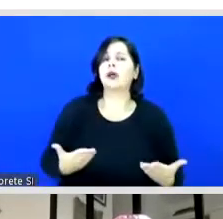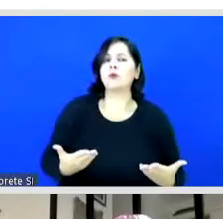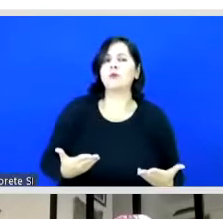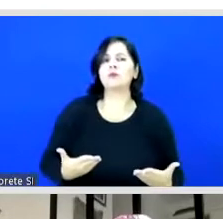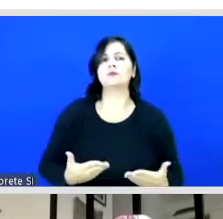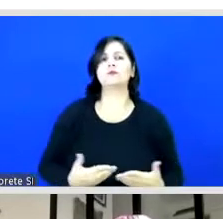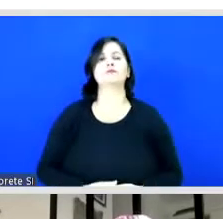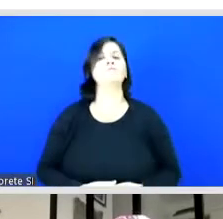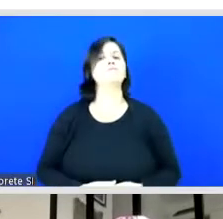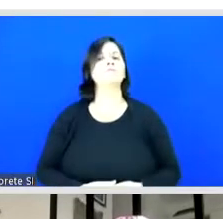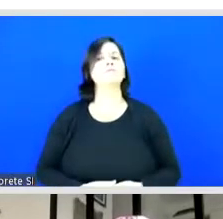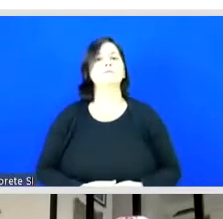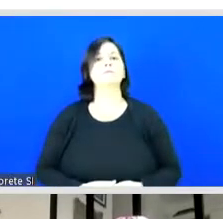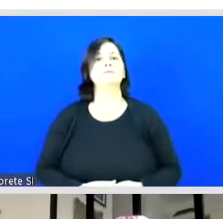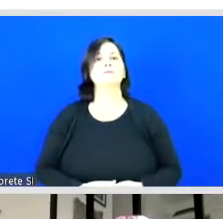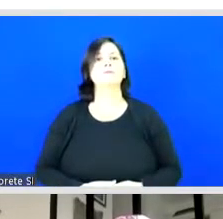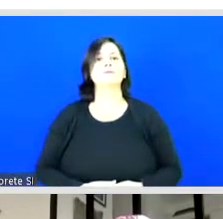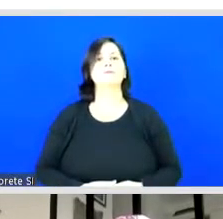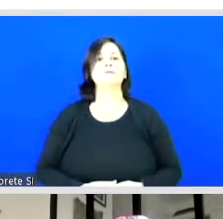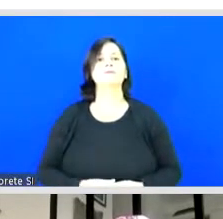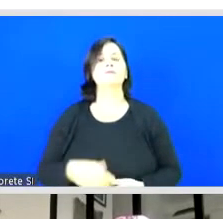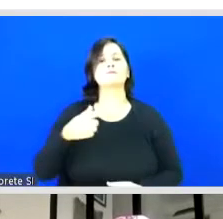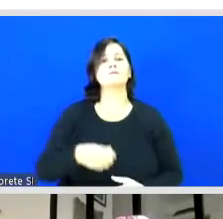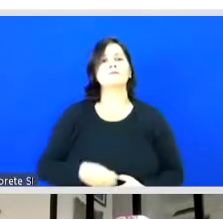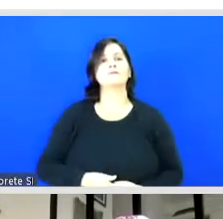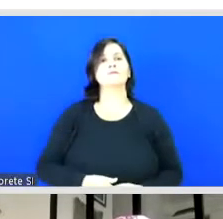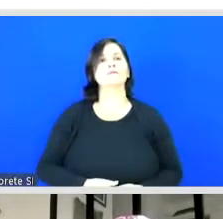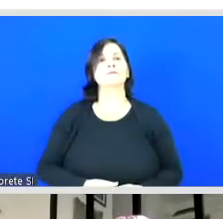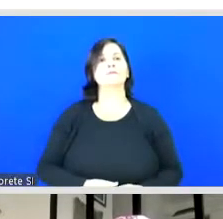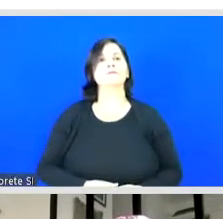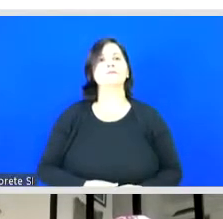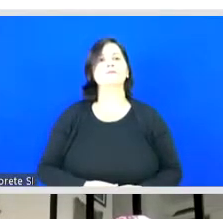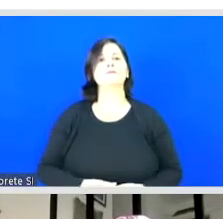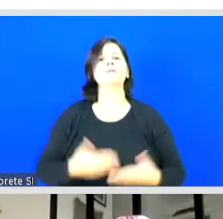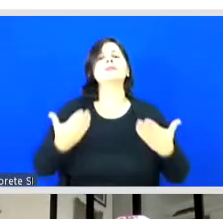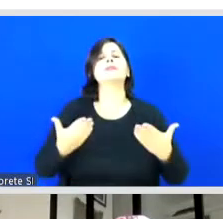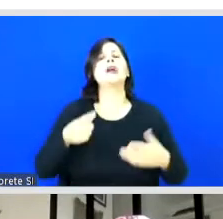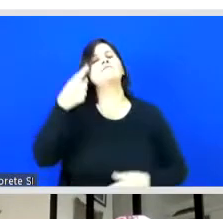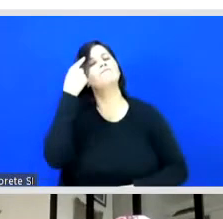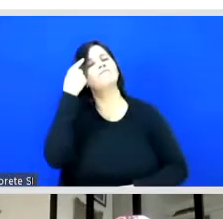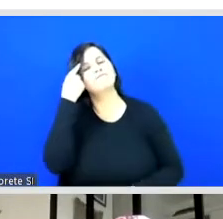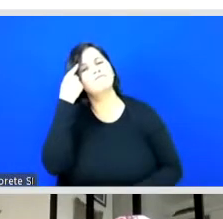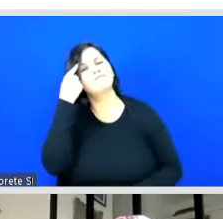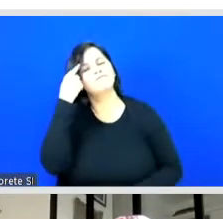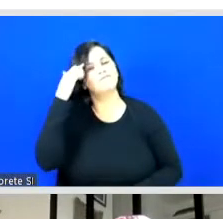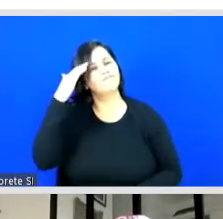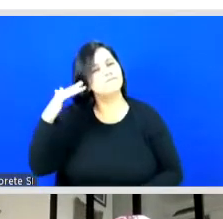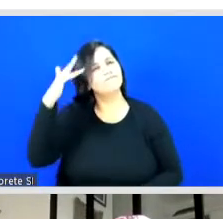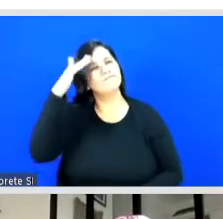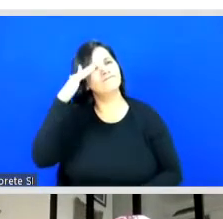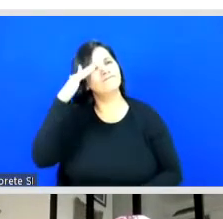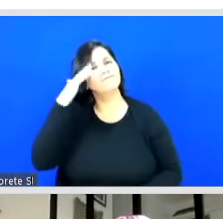to put in place in the fight against climate change? Over to you, you have 3 minutes.